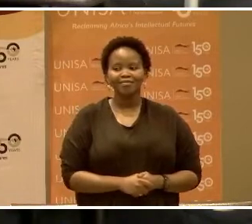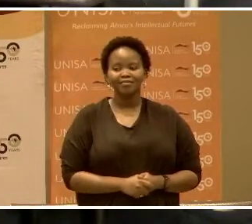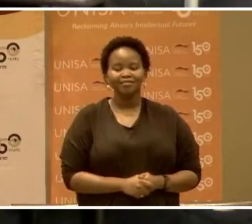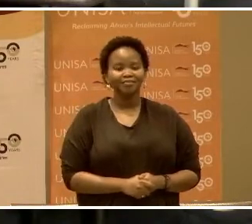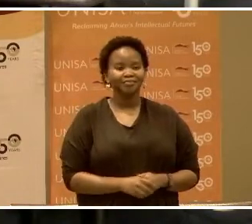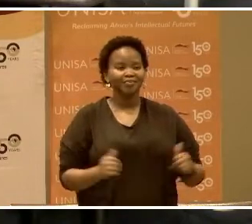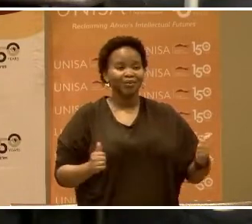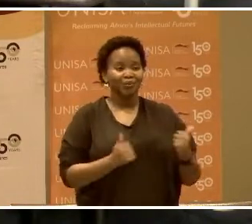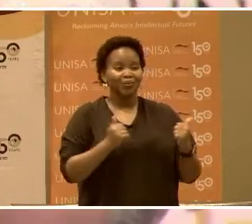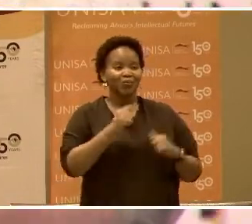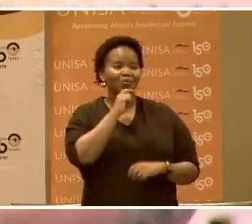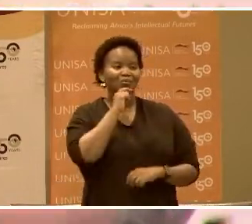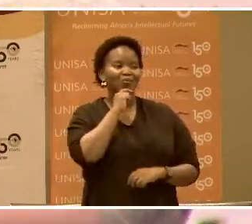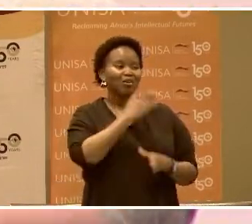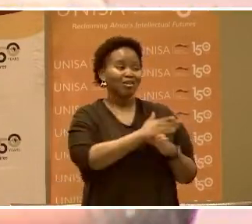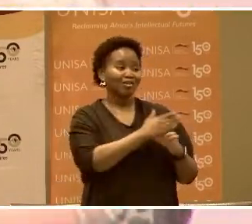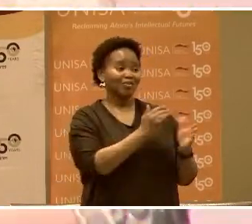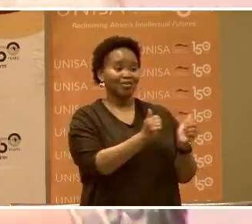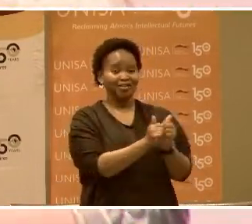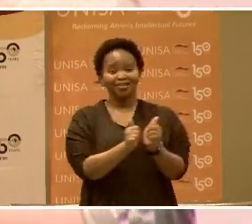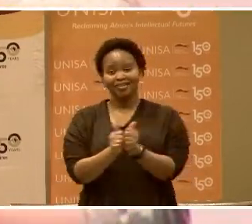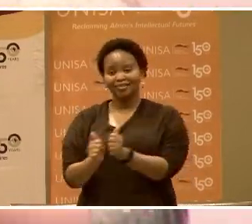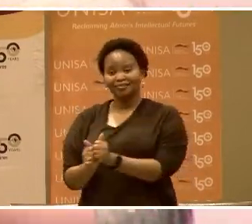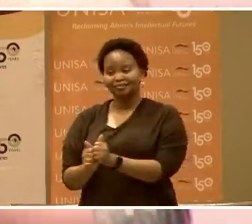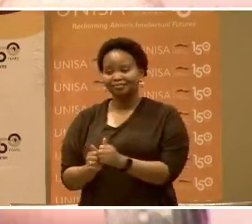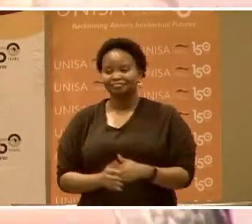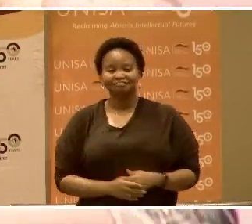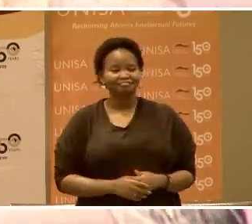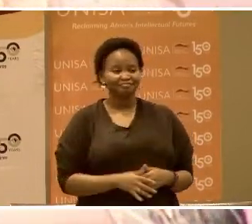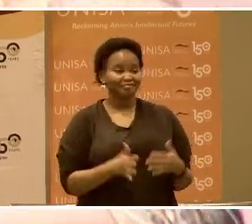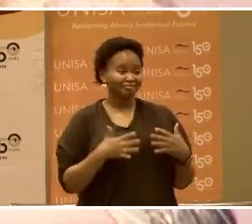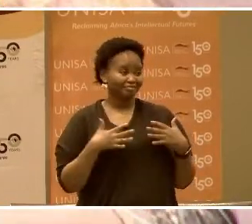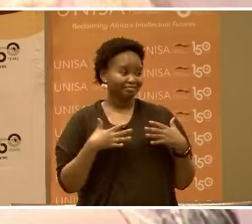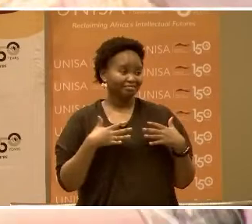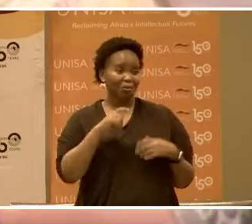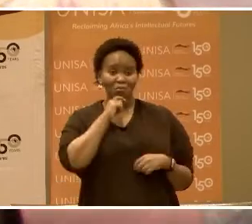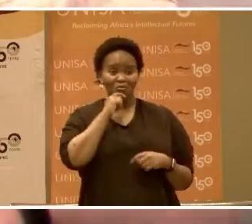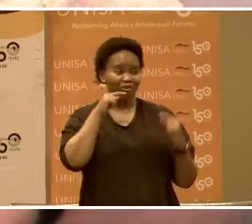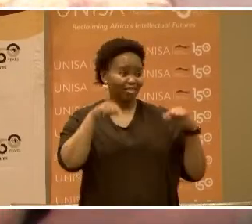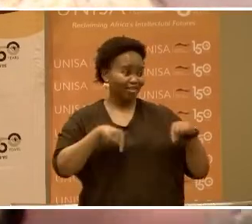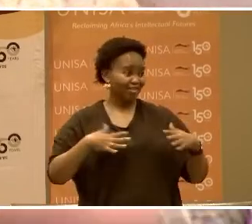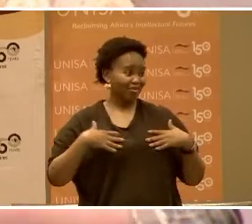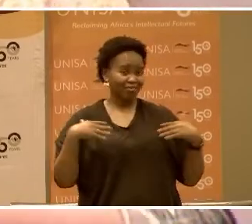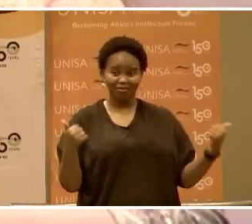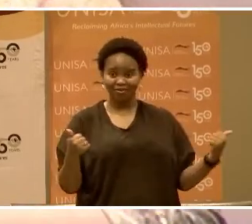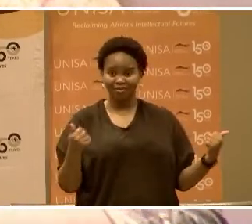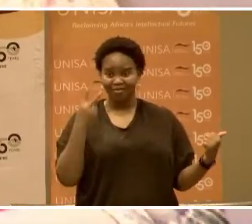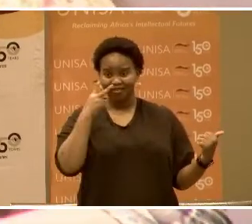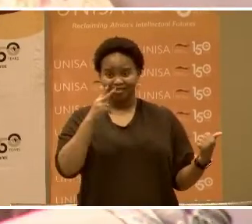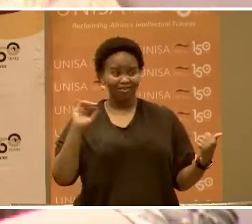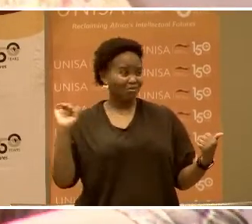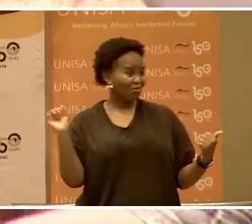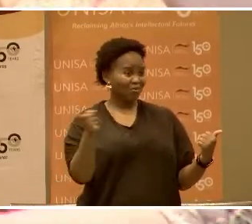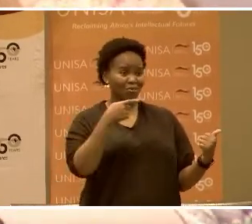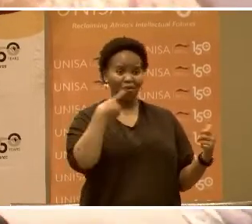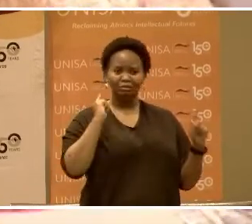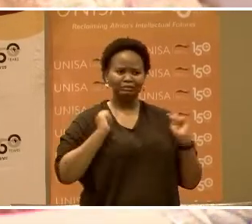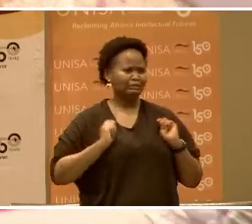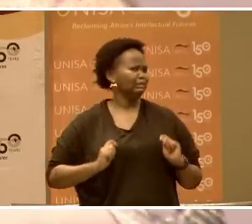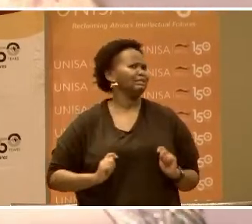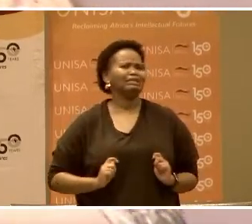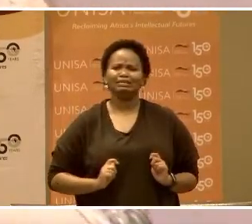Good morning, colleagues. How are we this morning? I think everybody's tired. I see we're